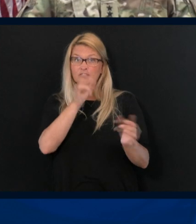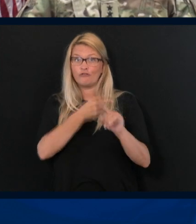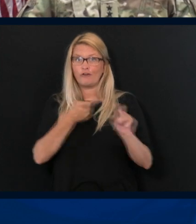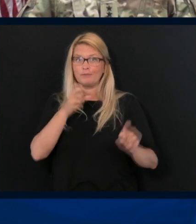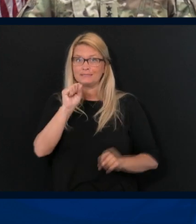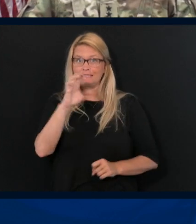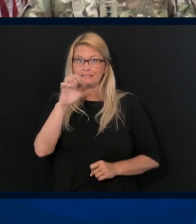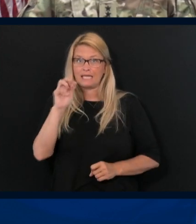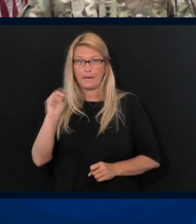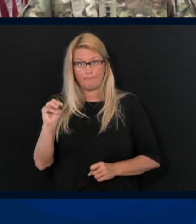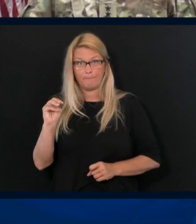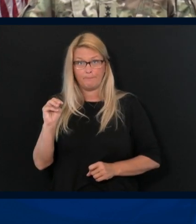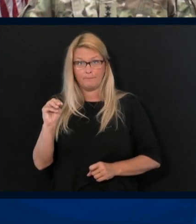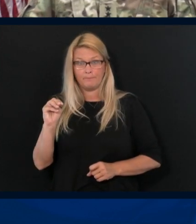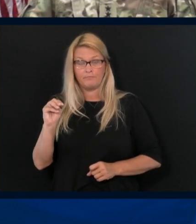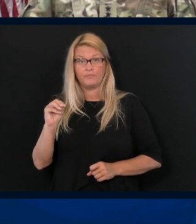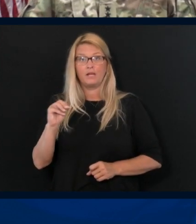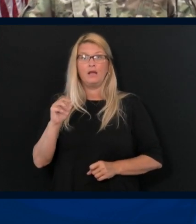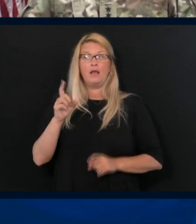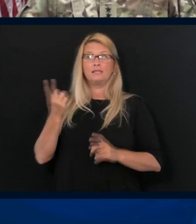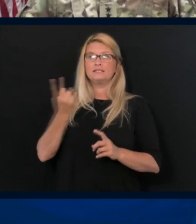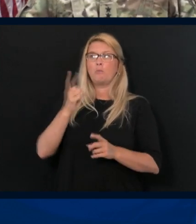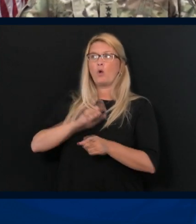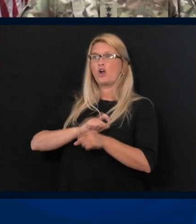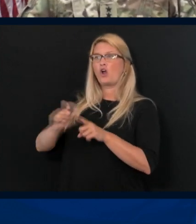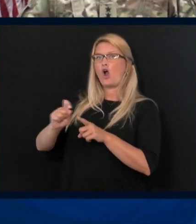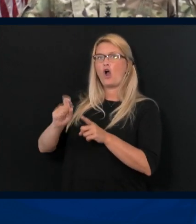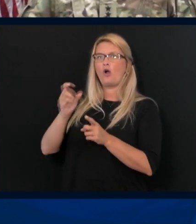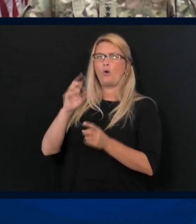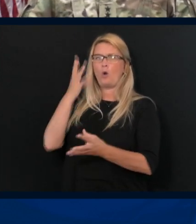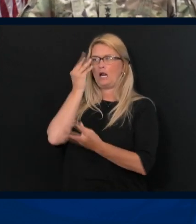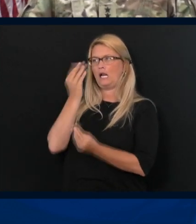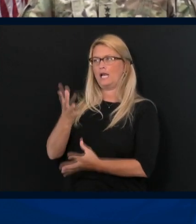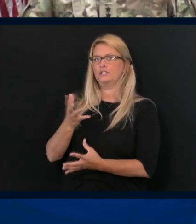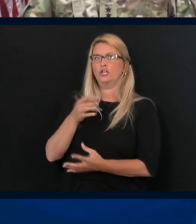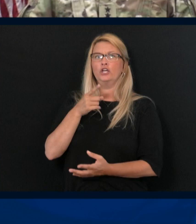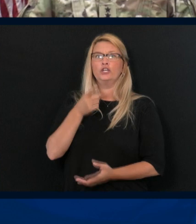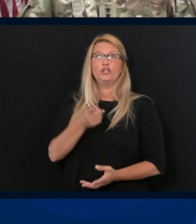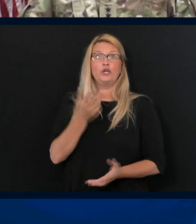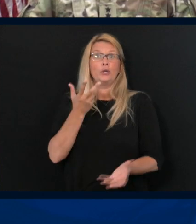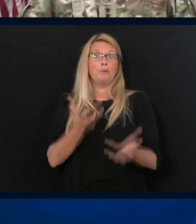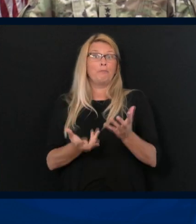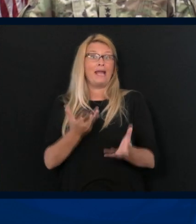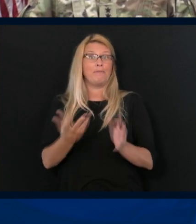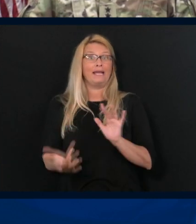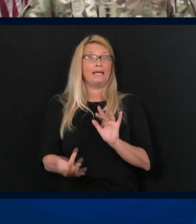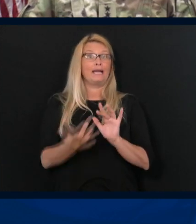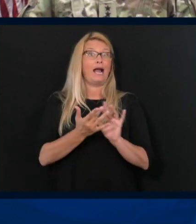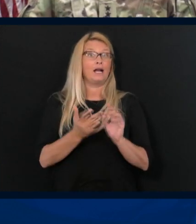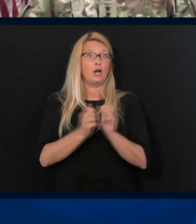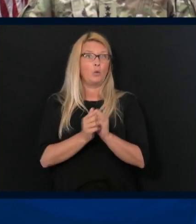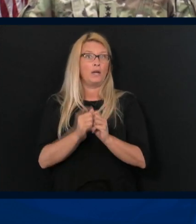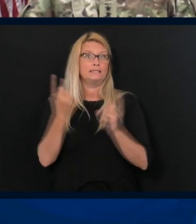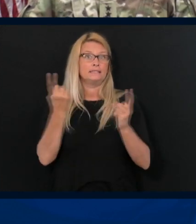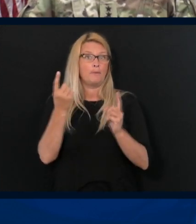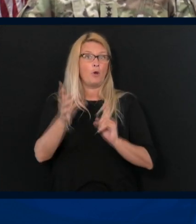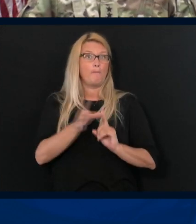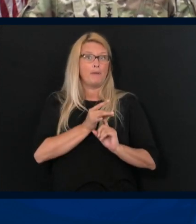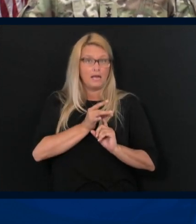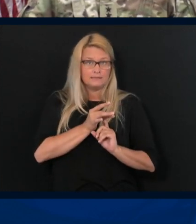calls and ask you or let you know that you may have come in contact with someone who